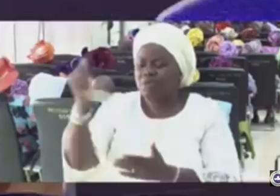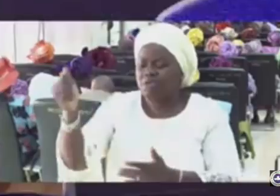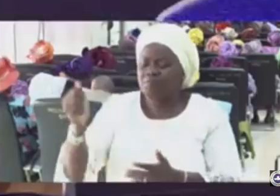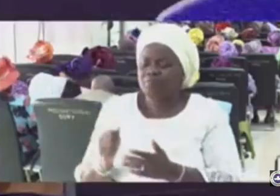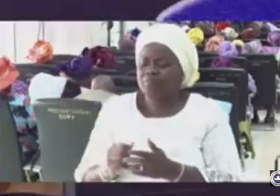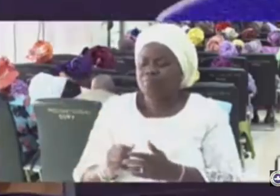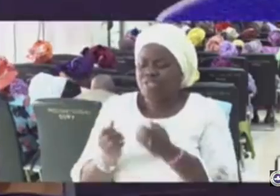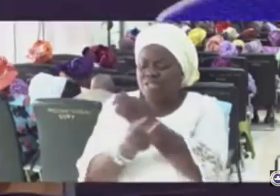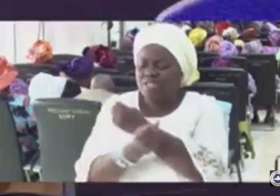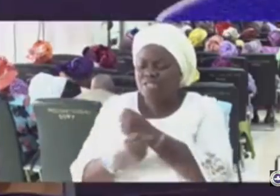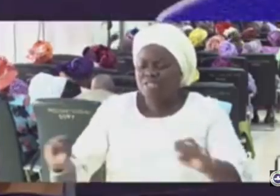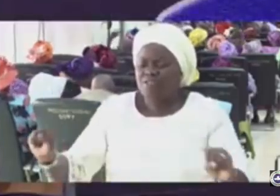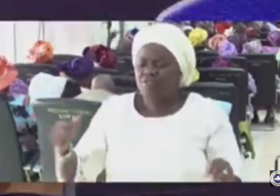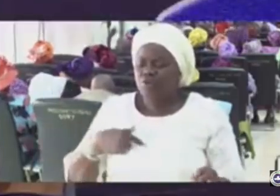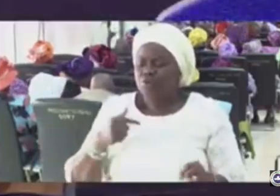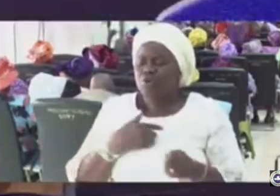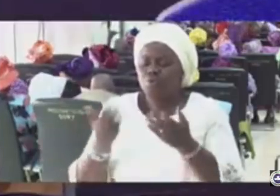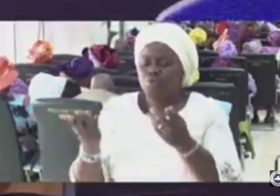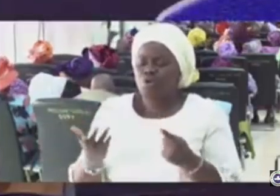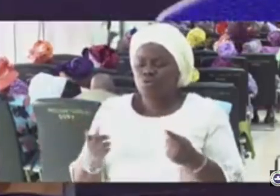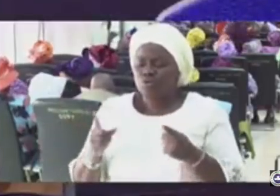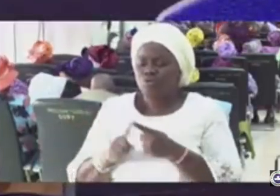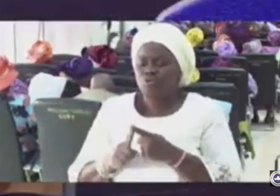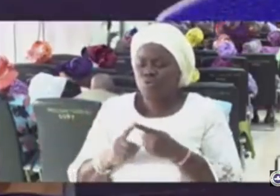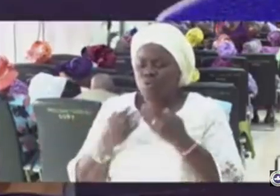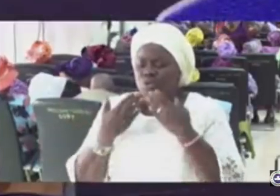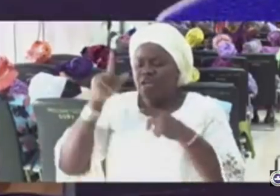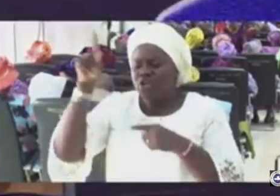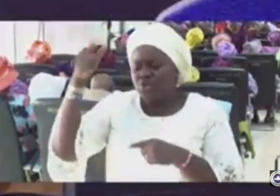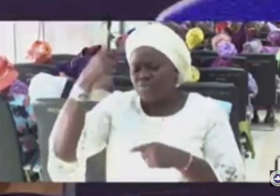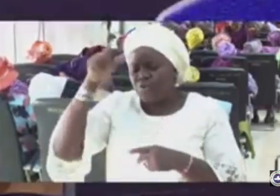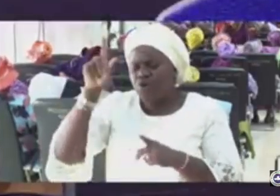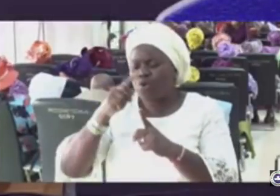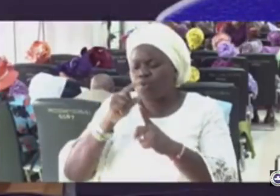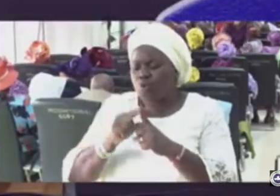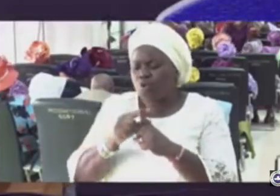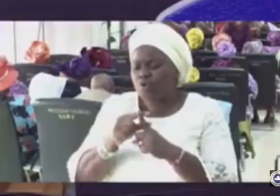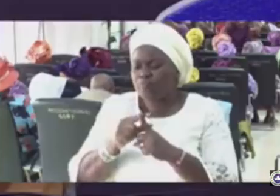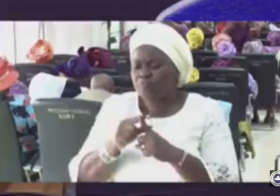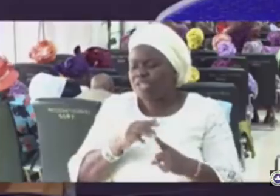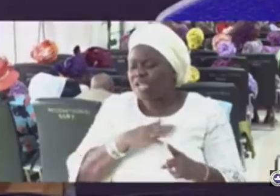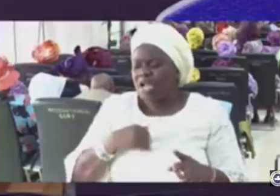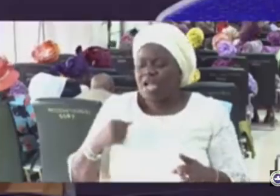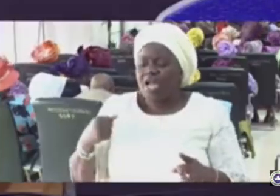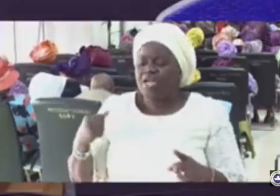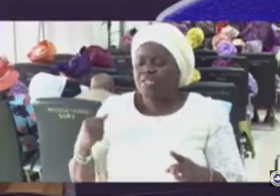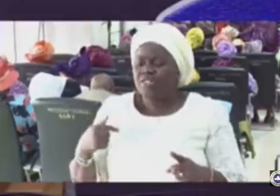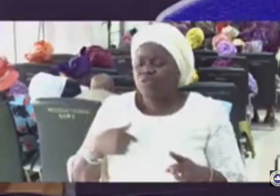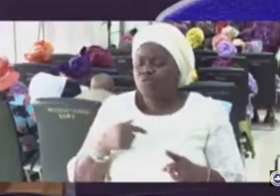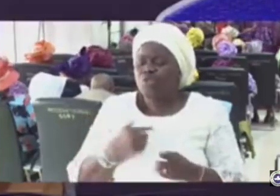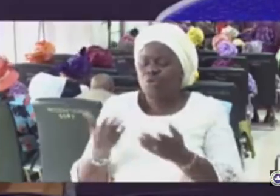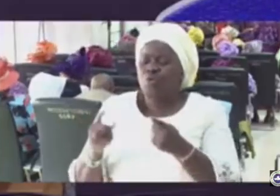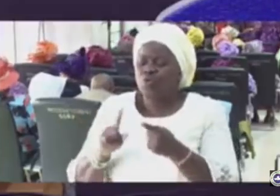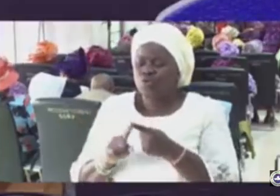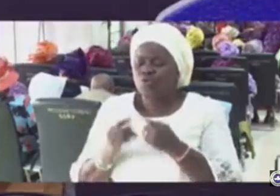Savior, we want to thank you for your word, and we want to thank you for those who have come forward to surrender their life to